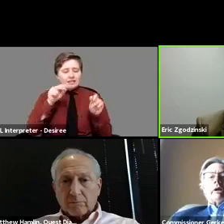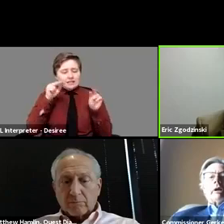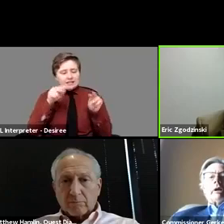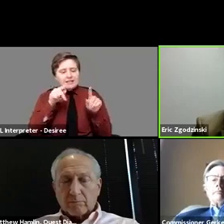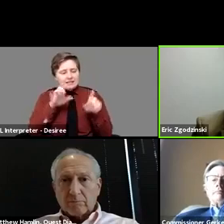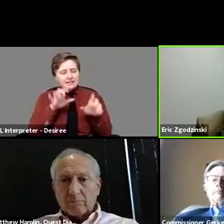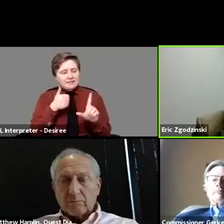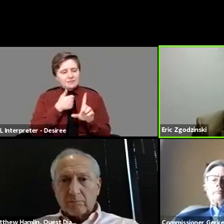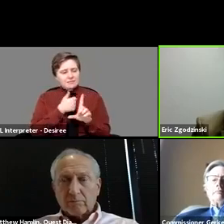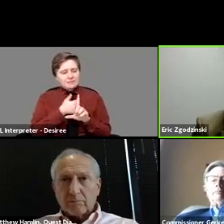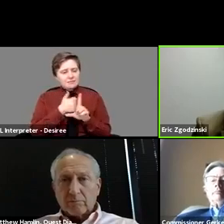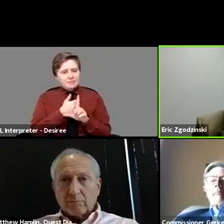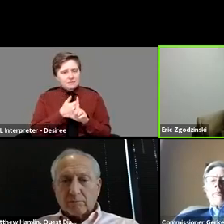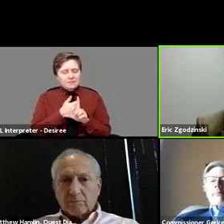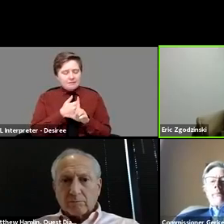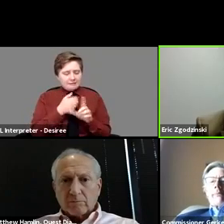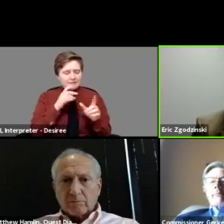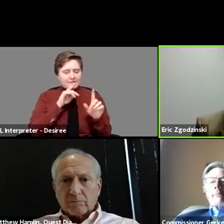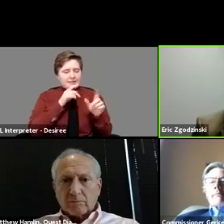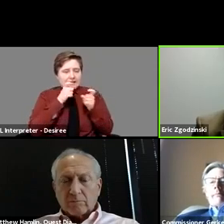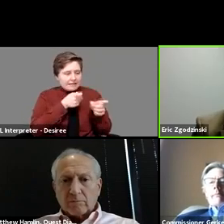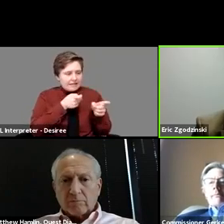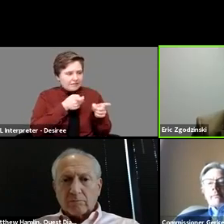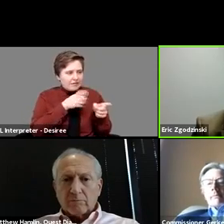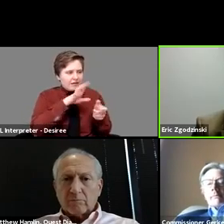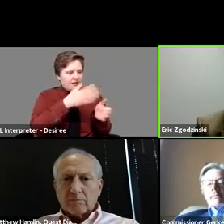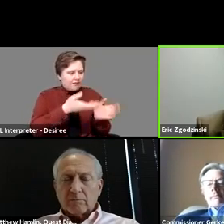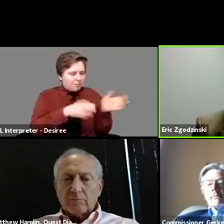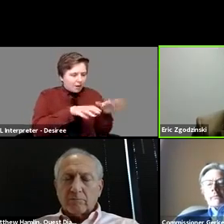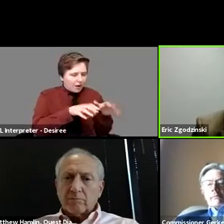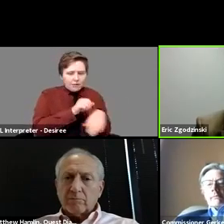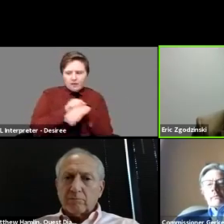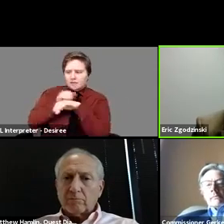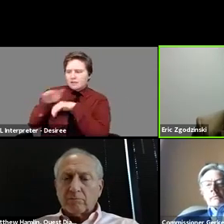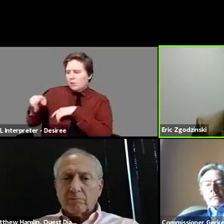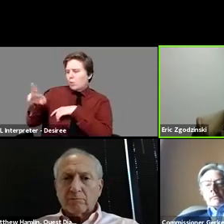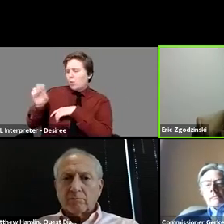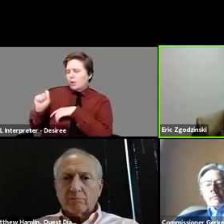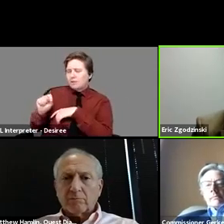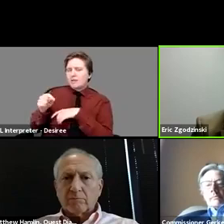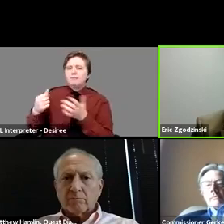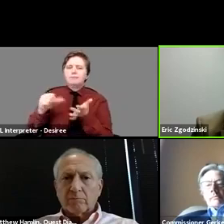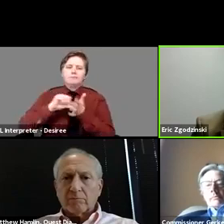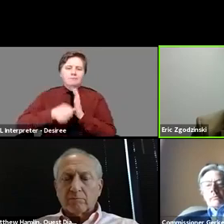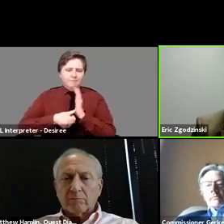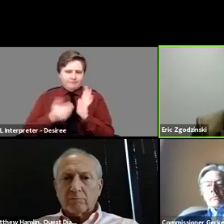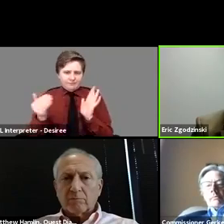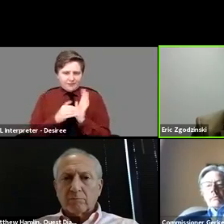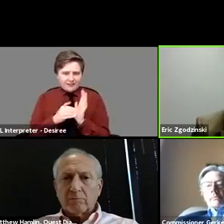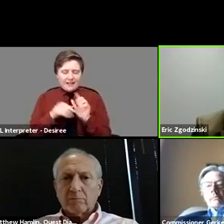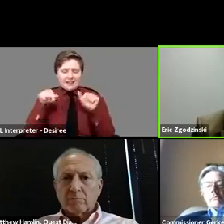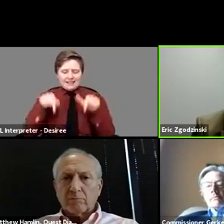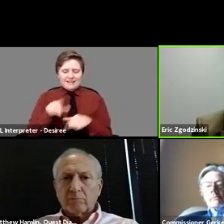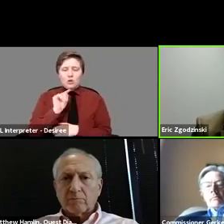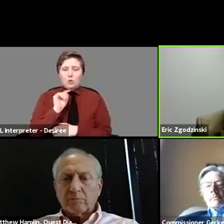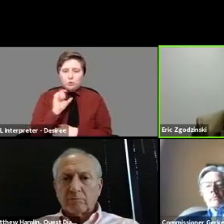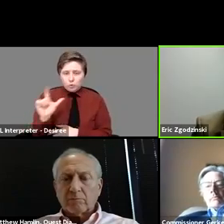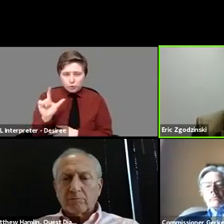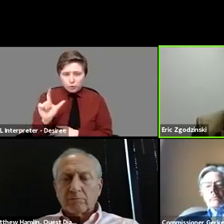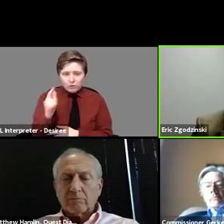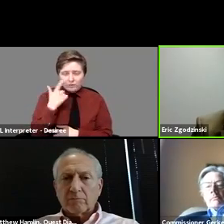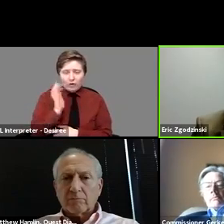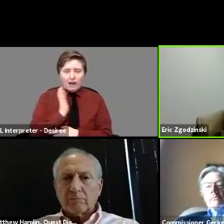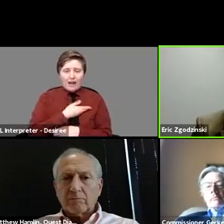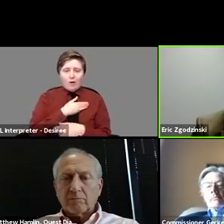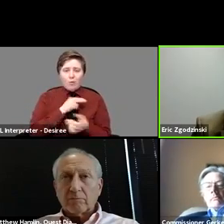tests, package those up, and then send that out to Quest. And I want to make sure that, again, we stress this. This is another tool for our